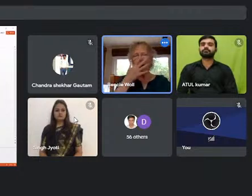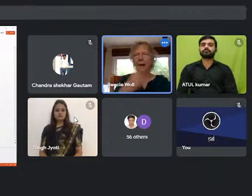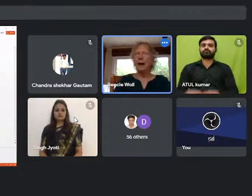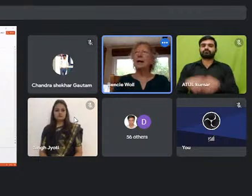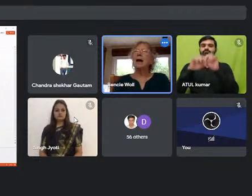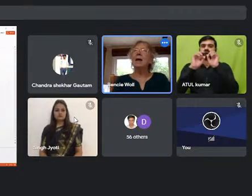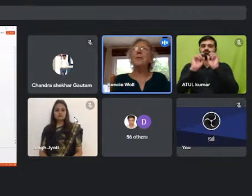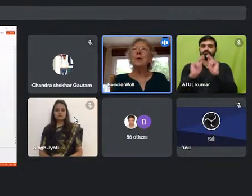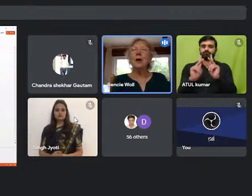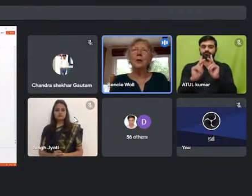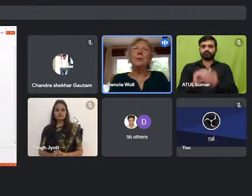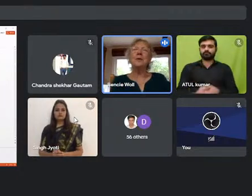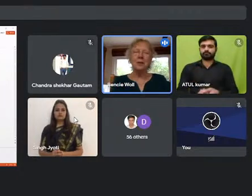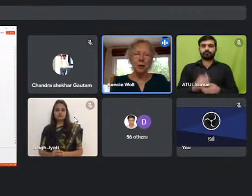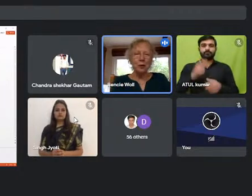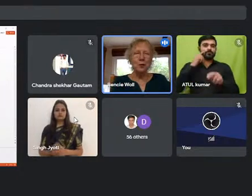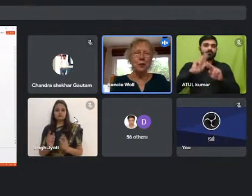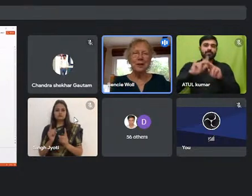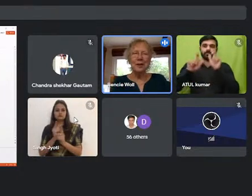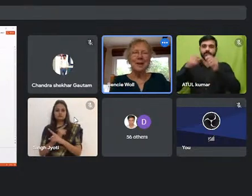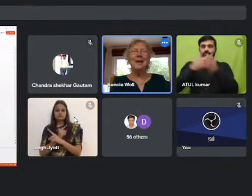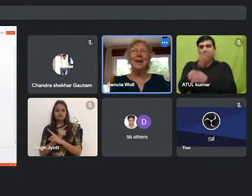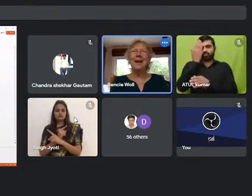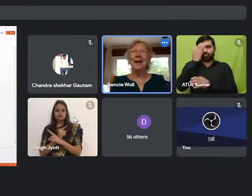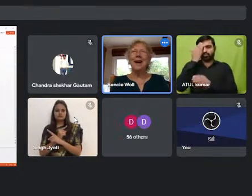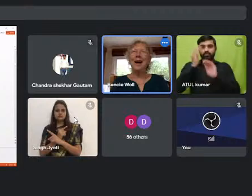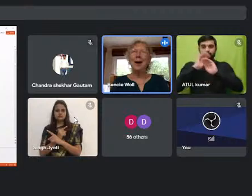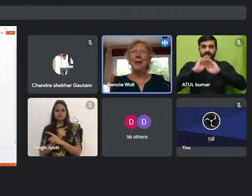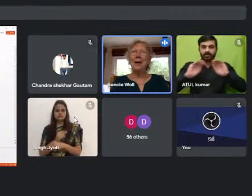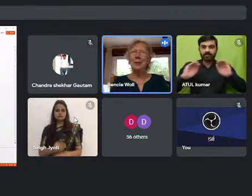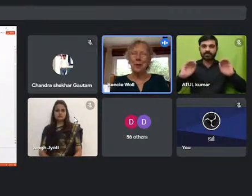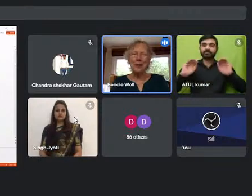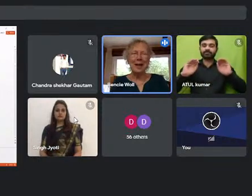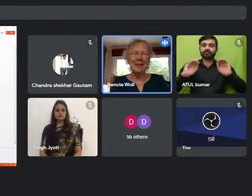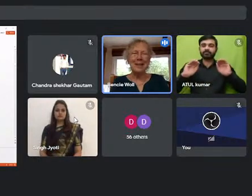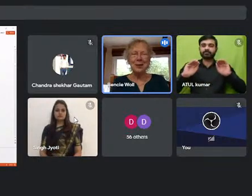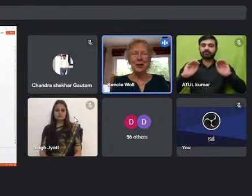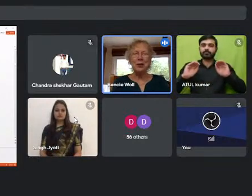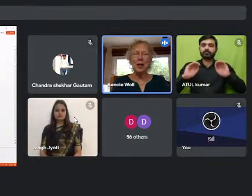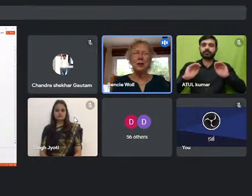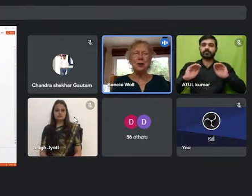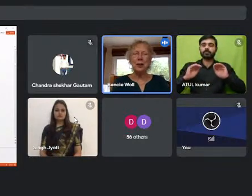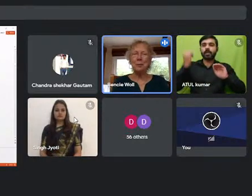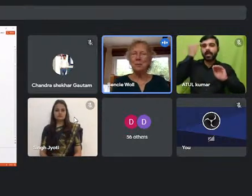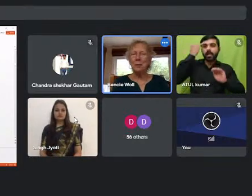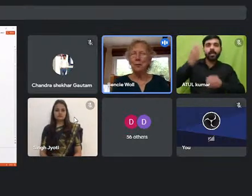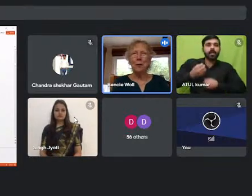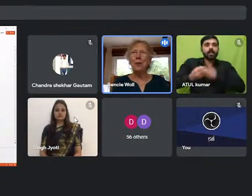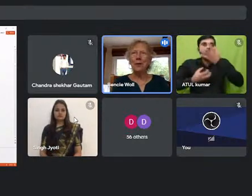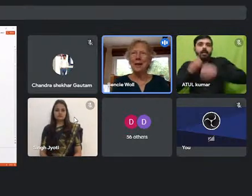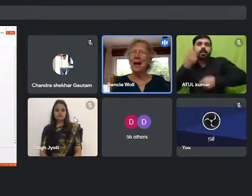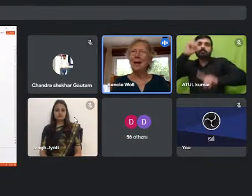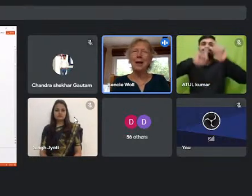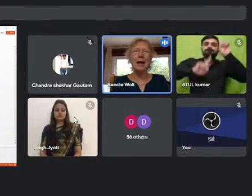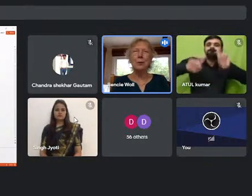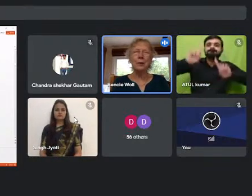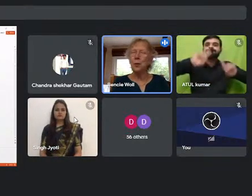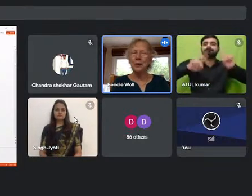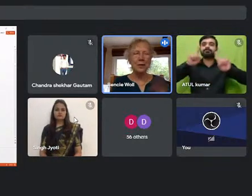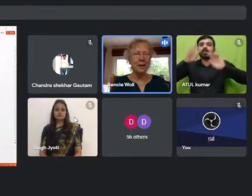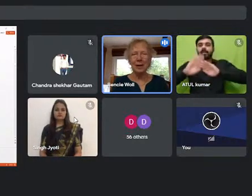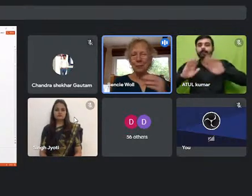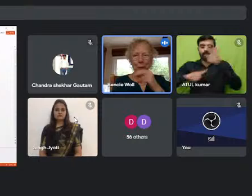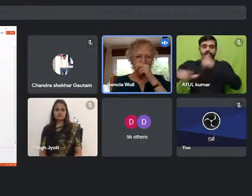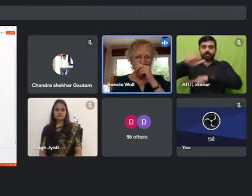Okay, everyone knows that children express ideas in gesture before they have